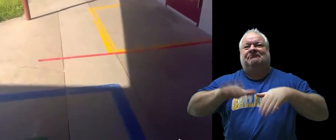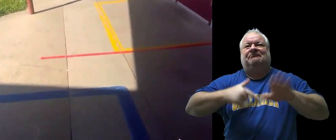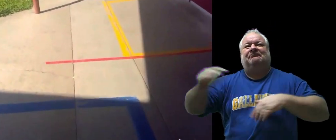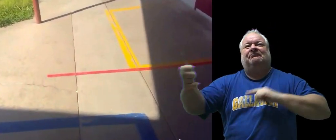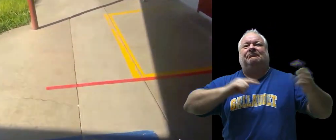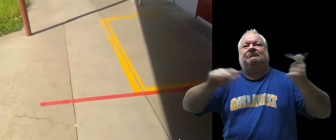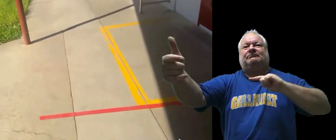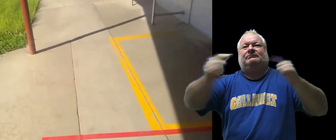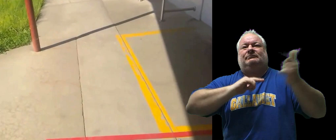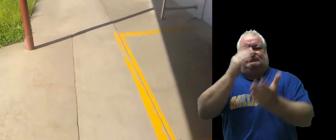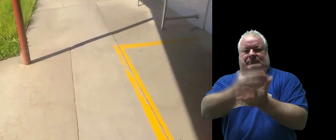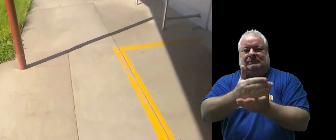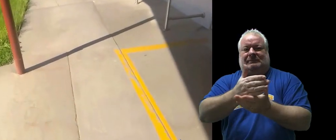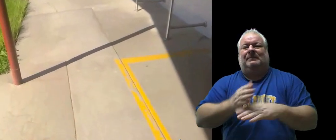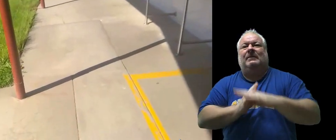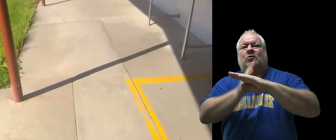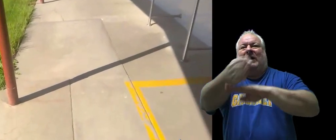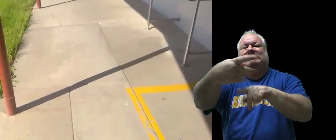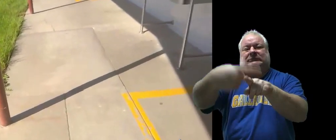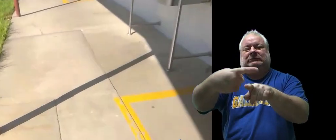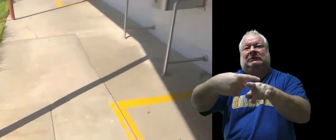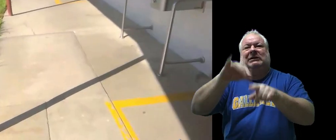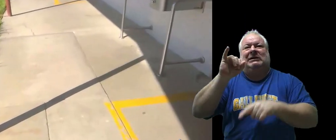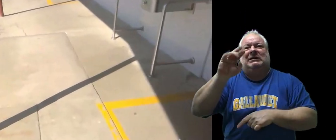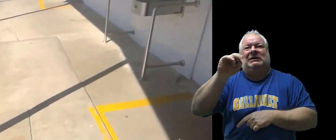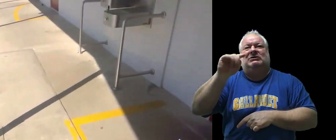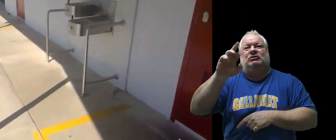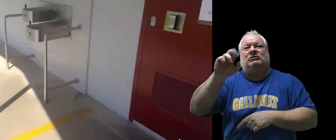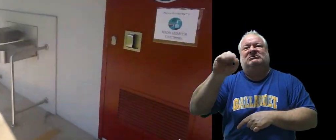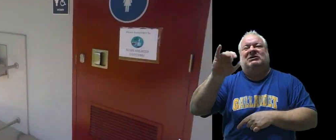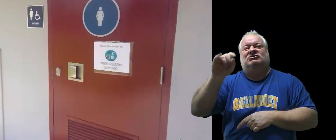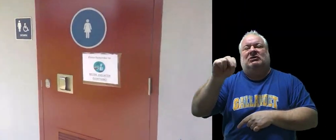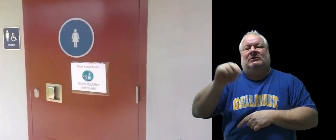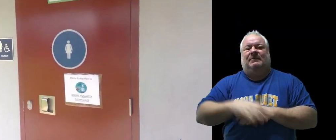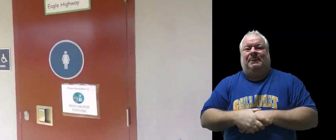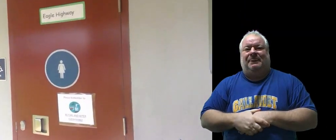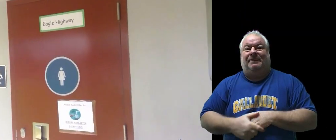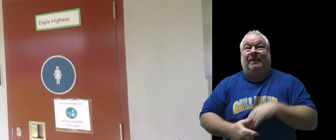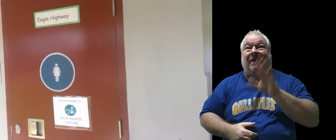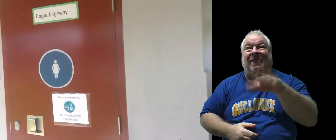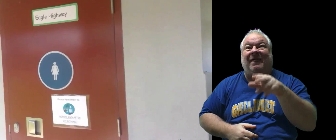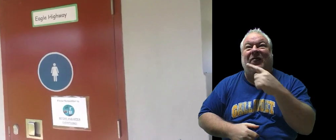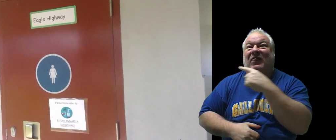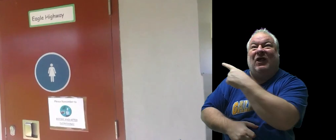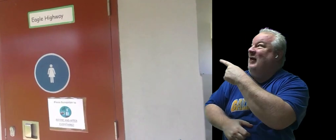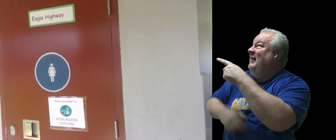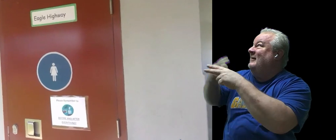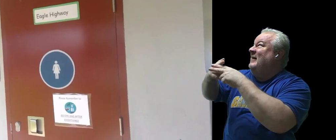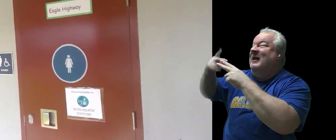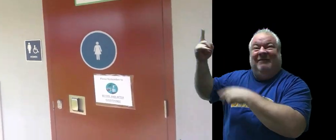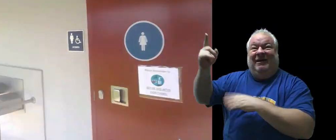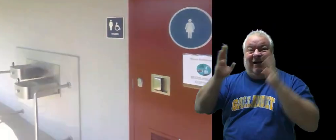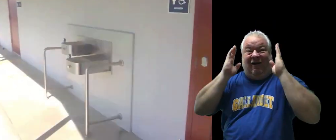take turns and you cross the intersection. Wanna give you a glimpse. The